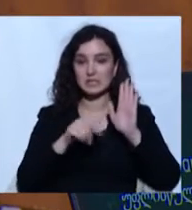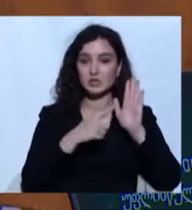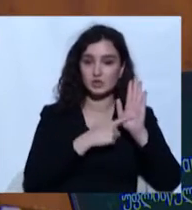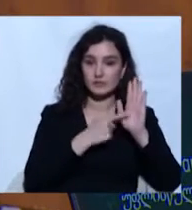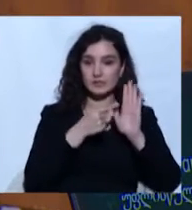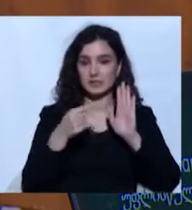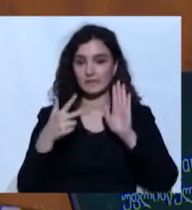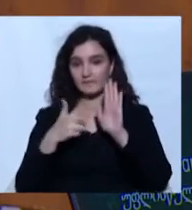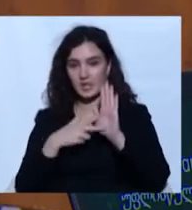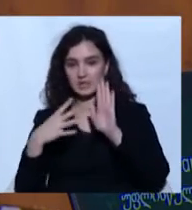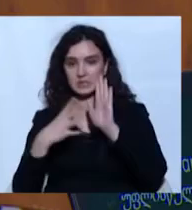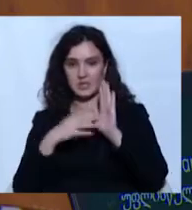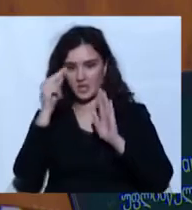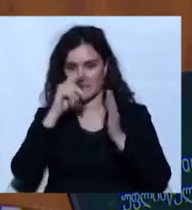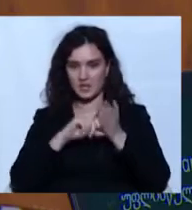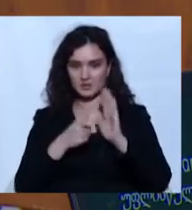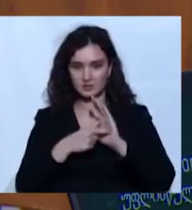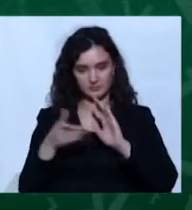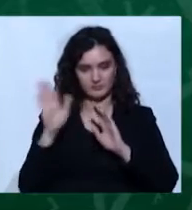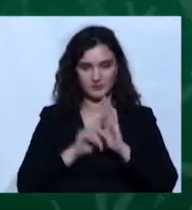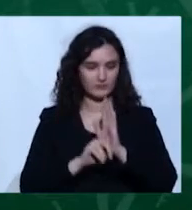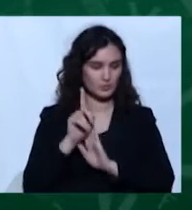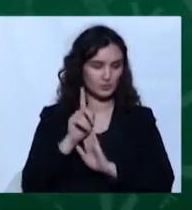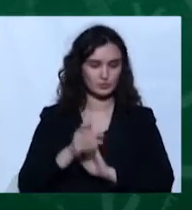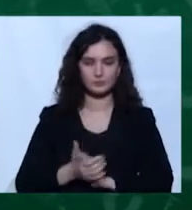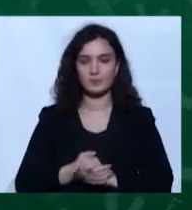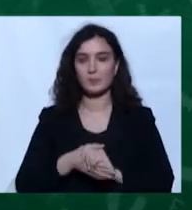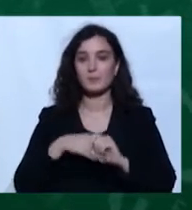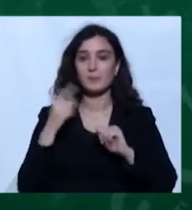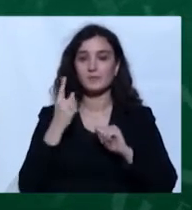for grades 7, 8, and 9. Let's begin.